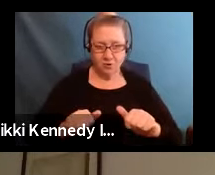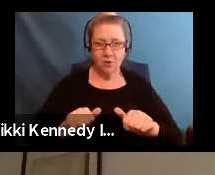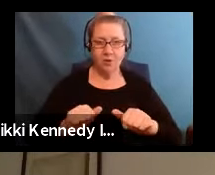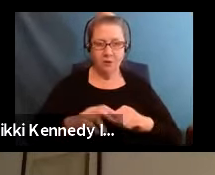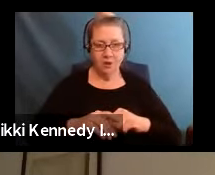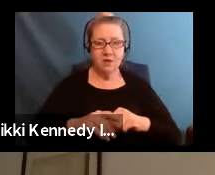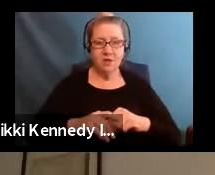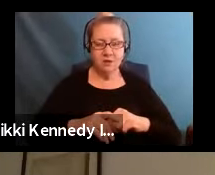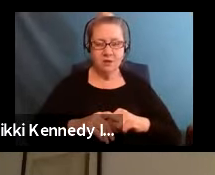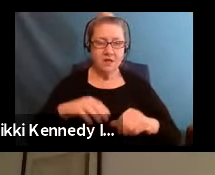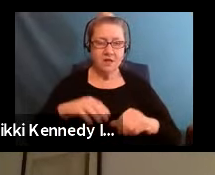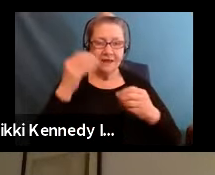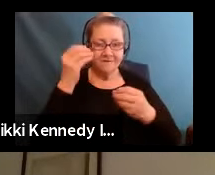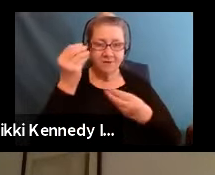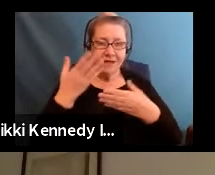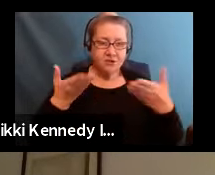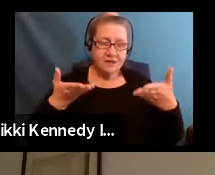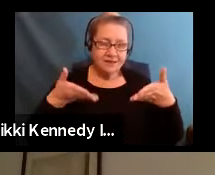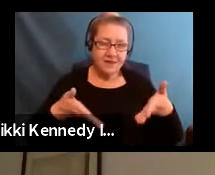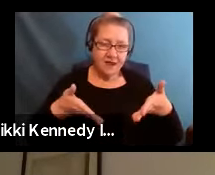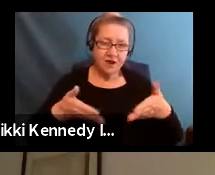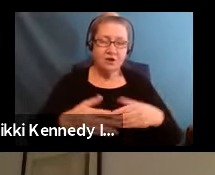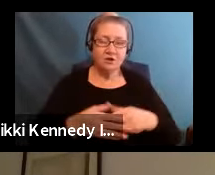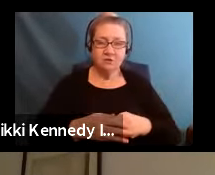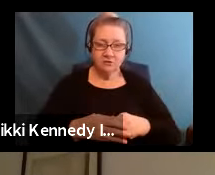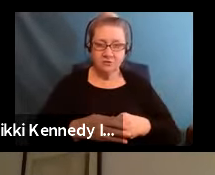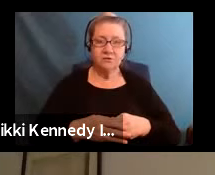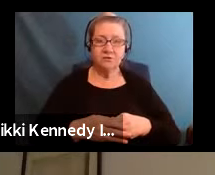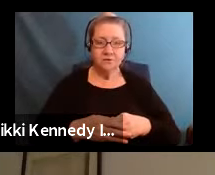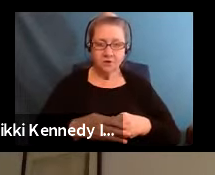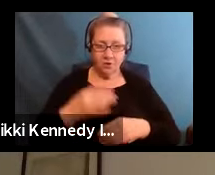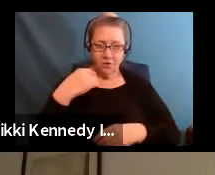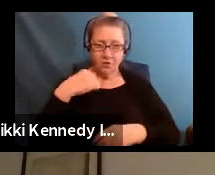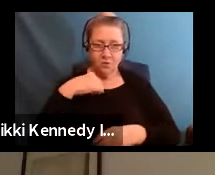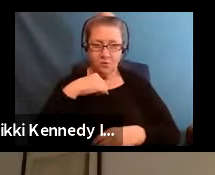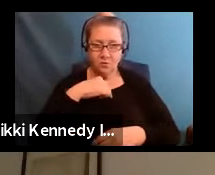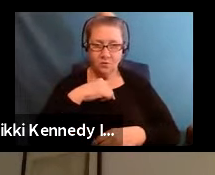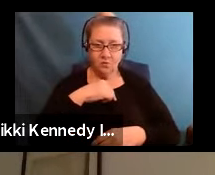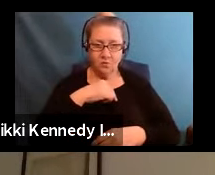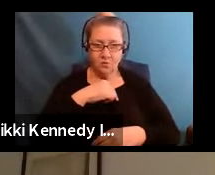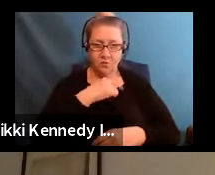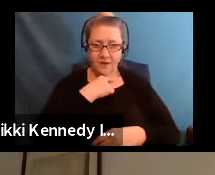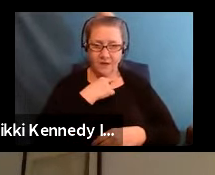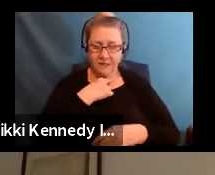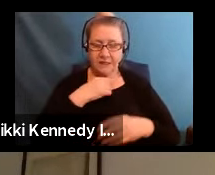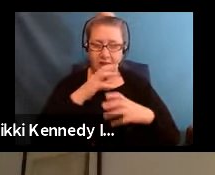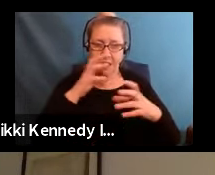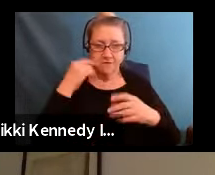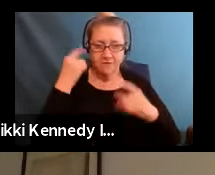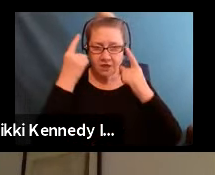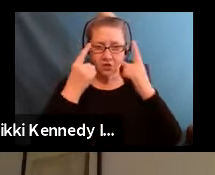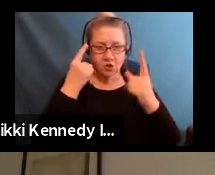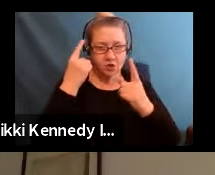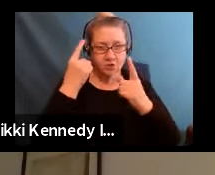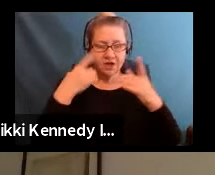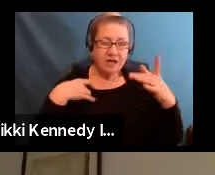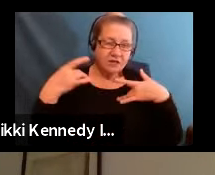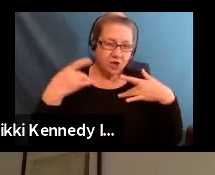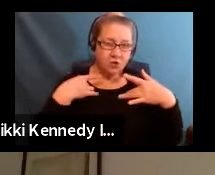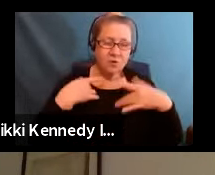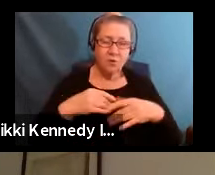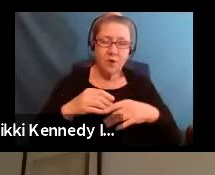there. It's been said, and so I think this is much more in the wheelhouse. I think where a lot of concern was the focus on picking apart all the